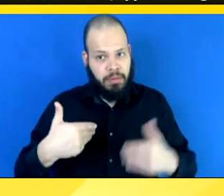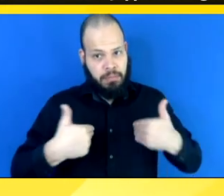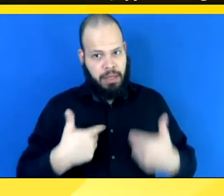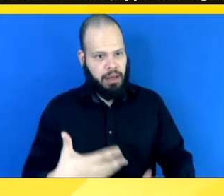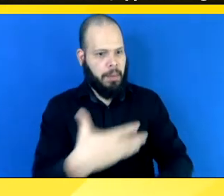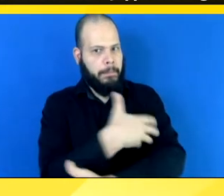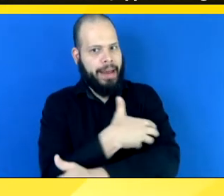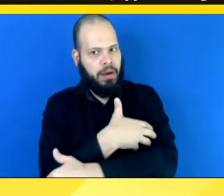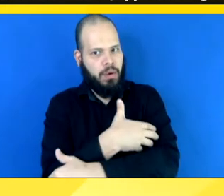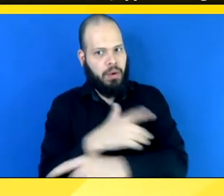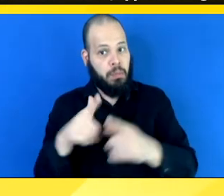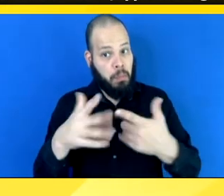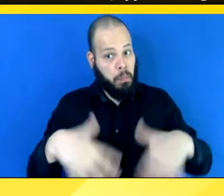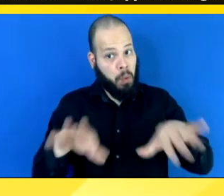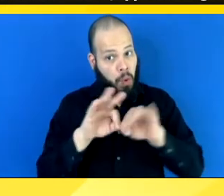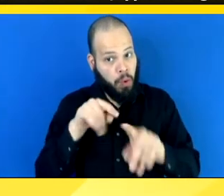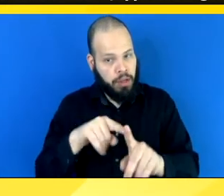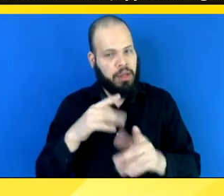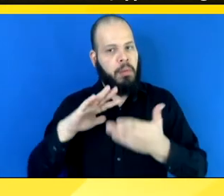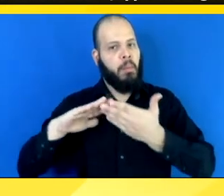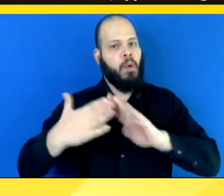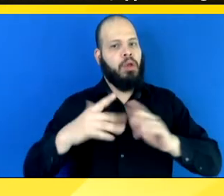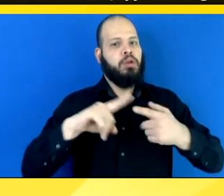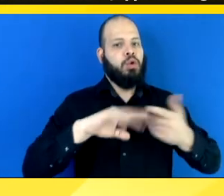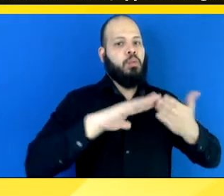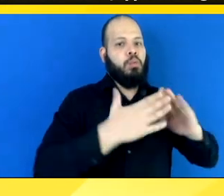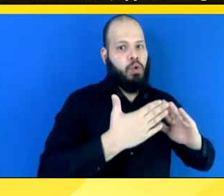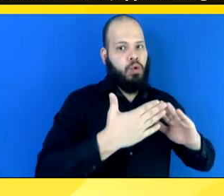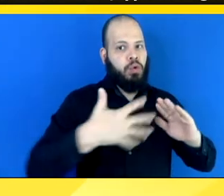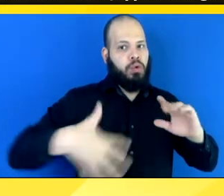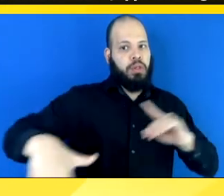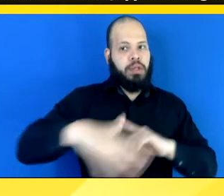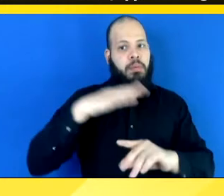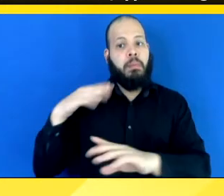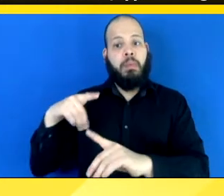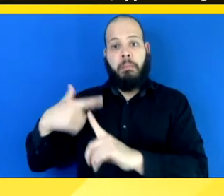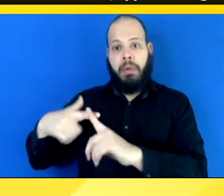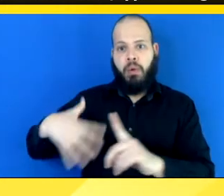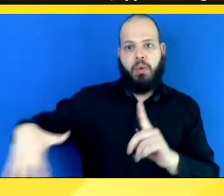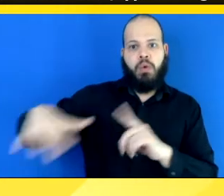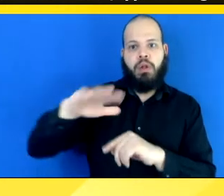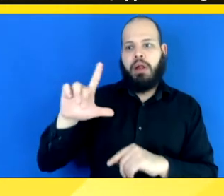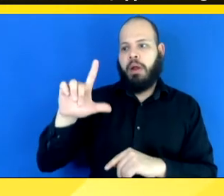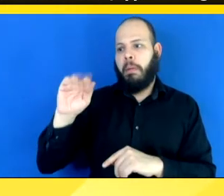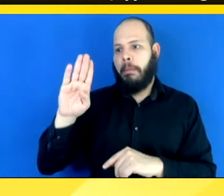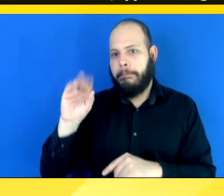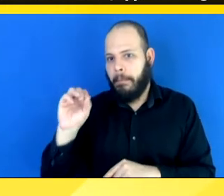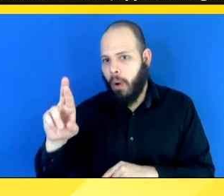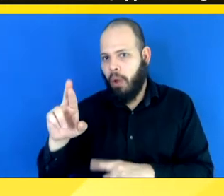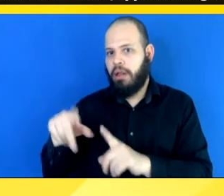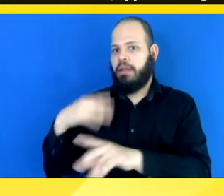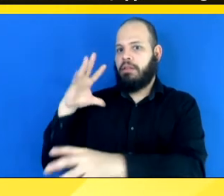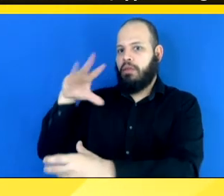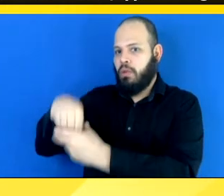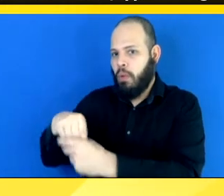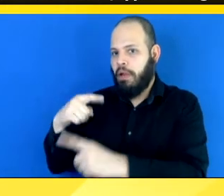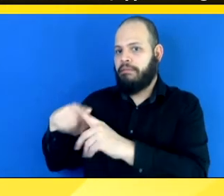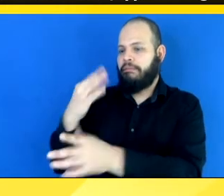faith, unity to bring about winning in these plants and these offices across the country. So Lee,